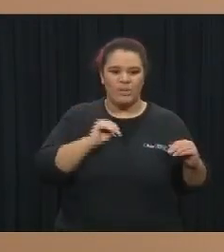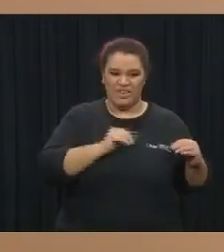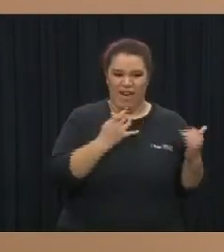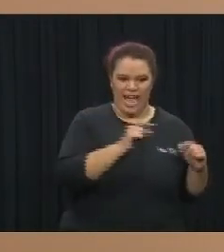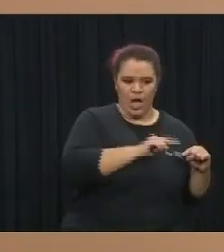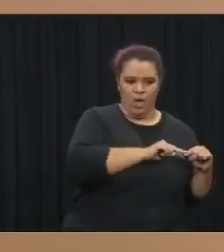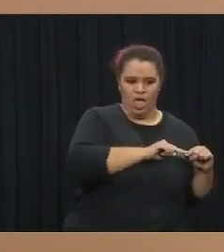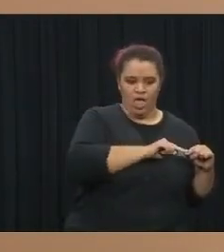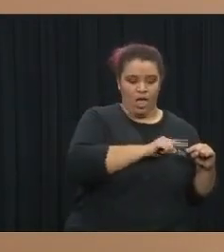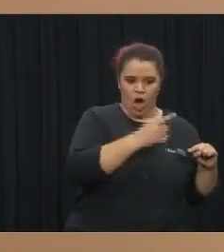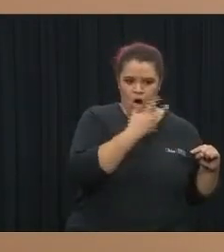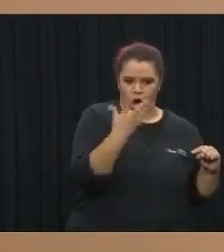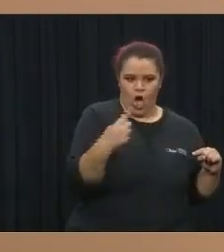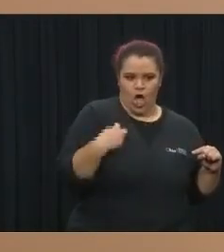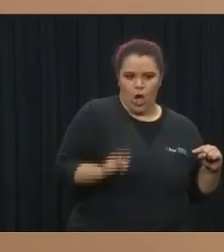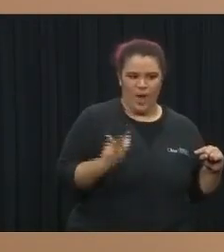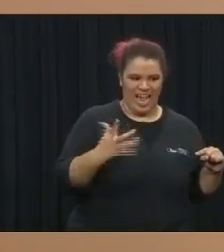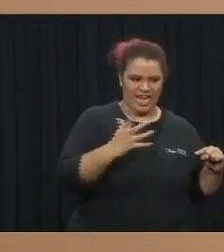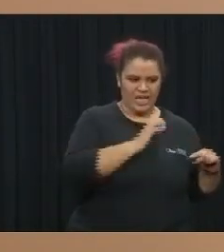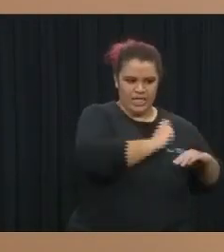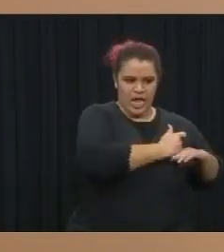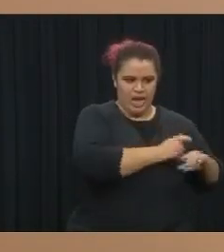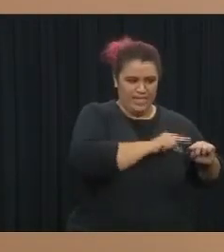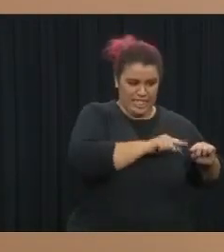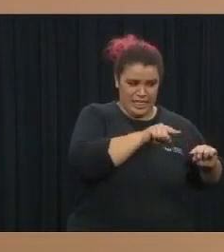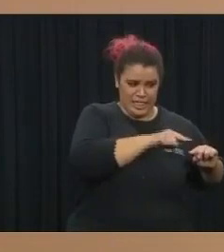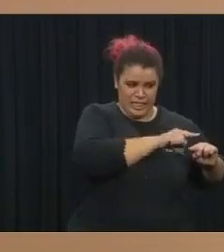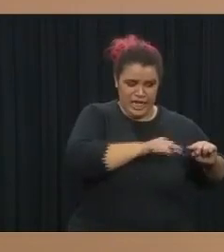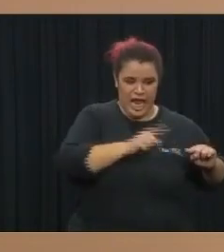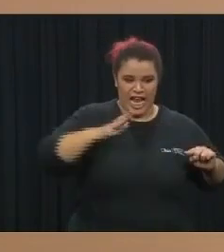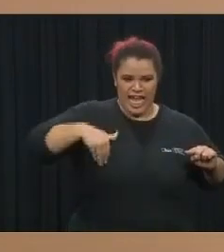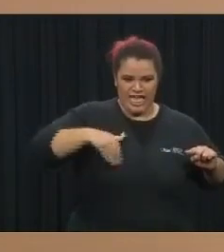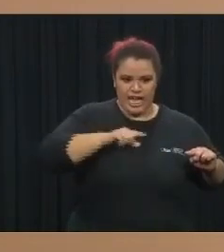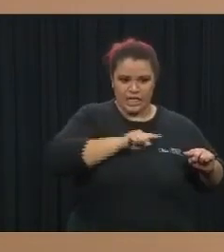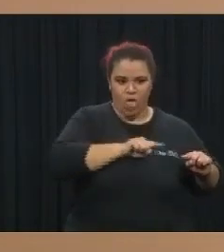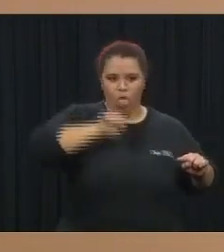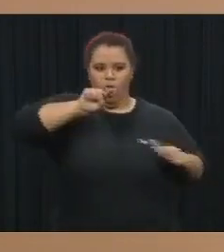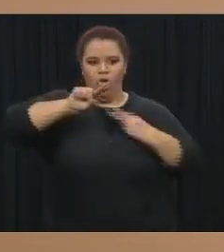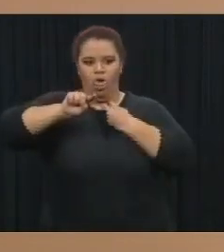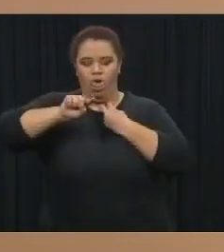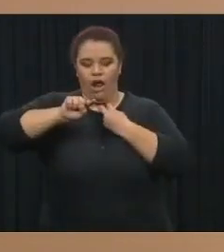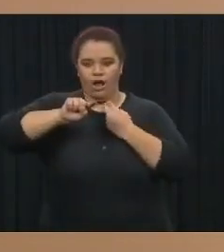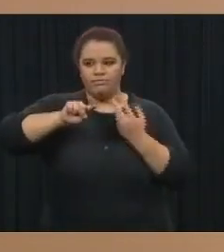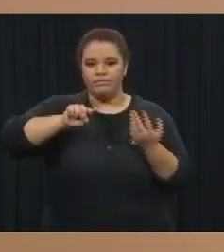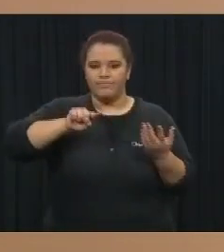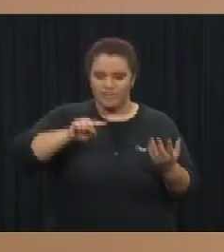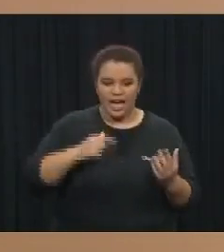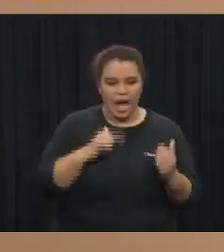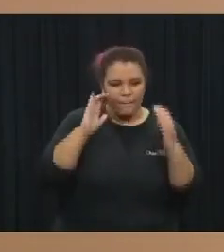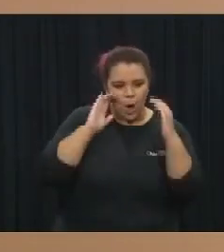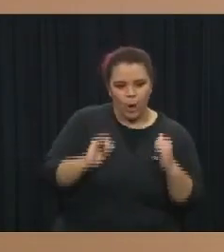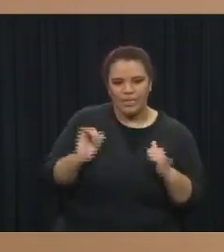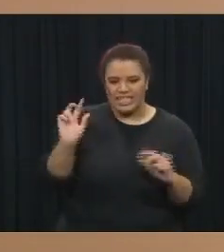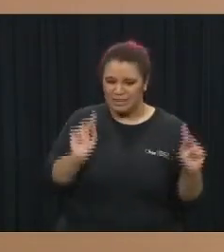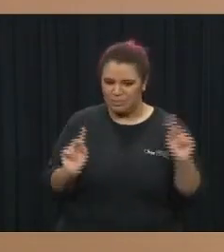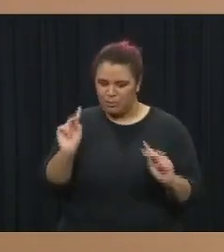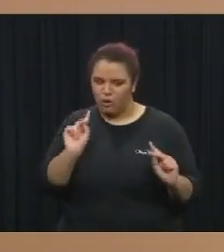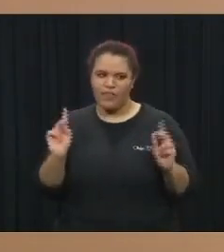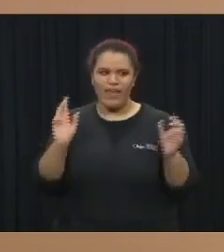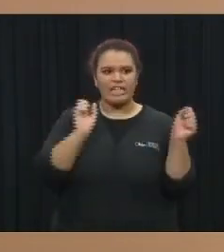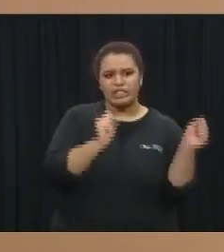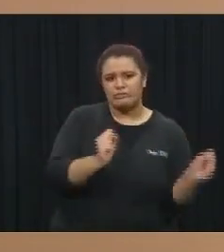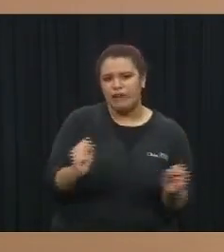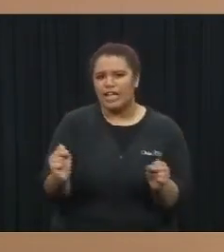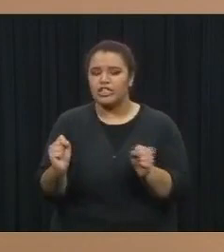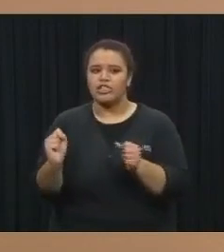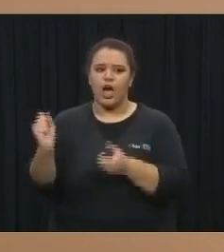well. I hope those people wanting to try these strategies will work with us. I'd like us to be the ones